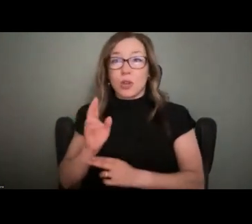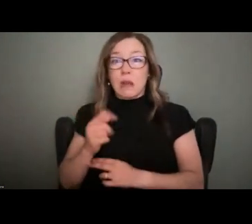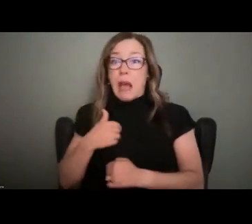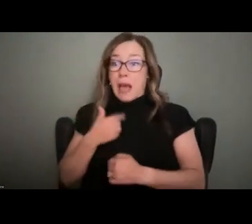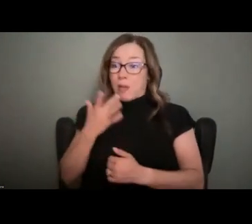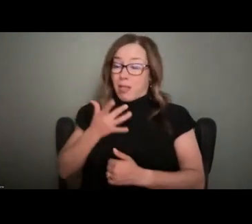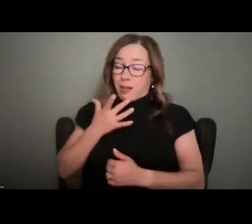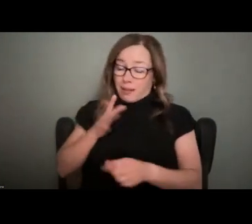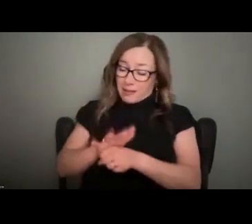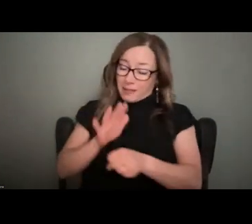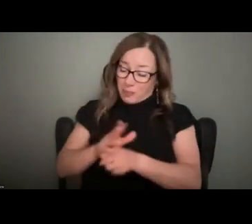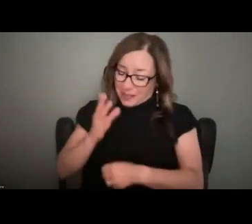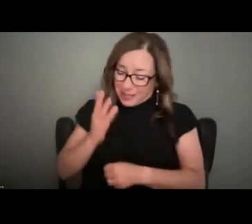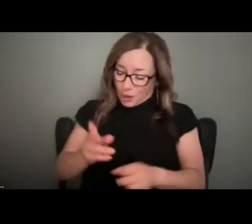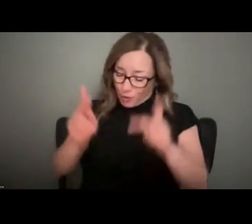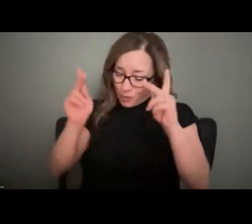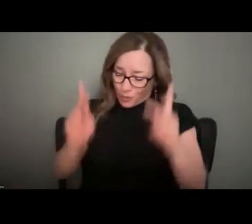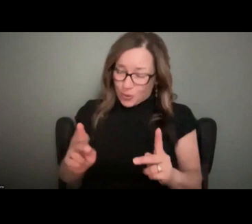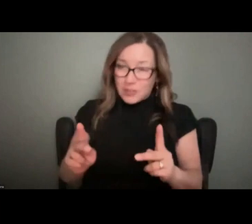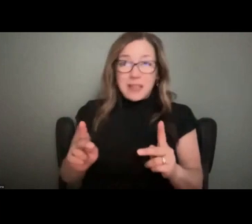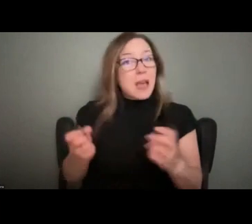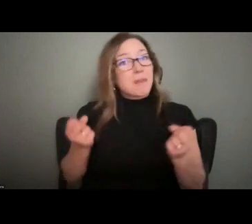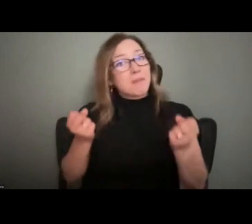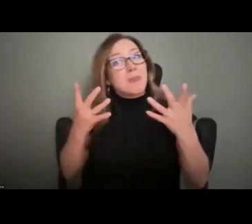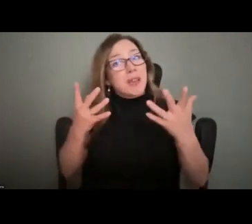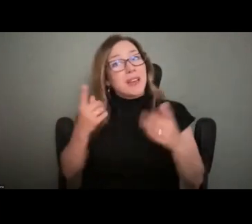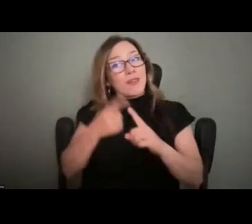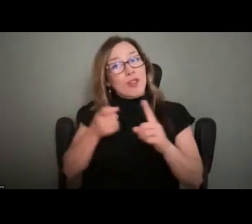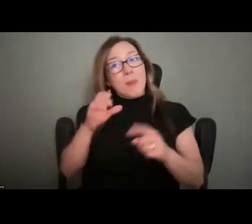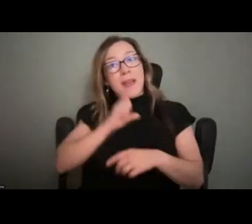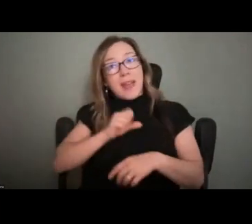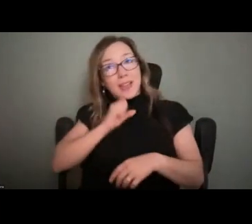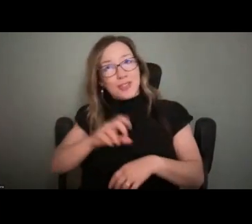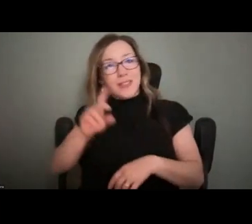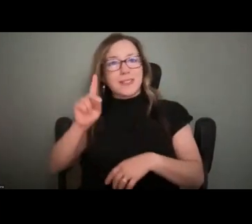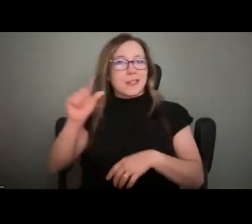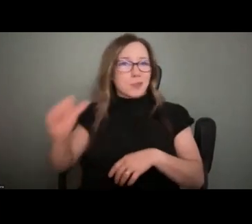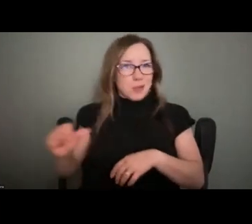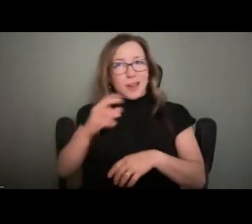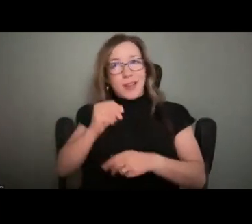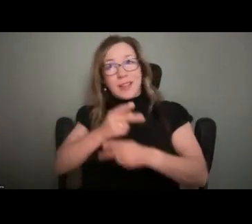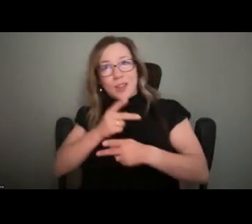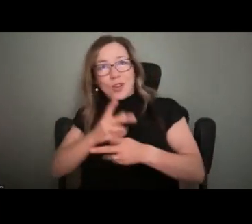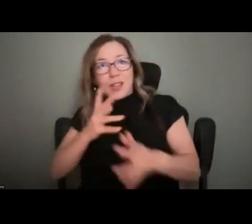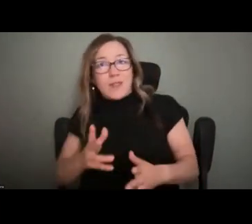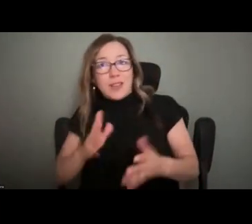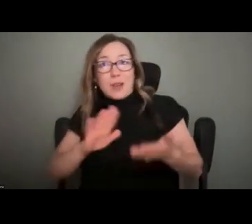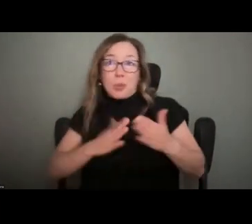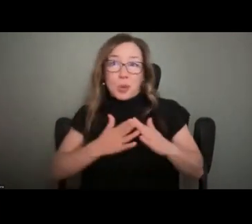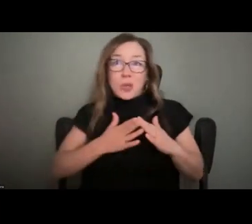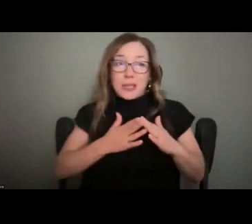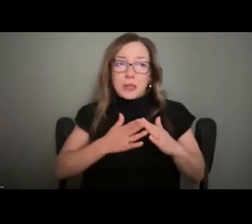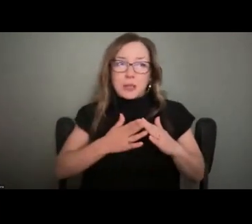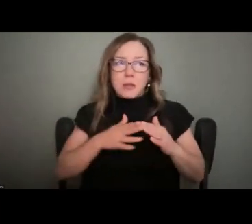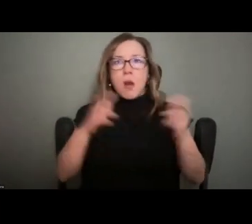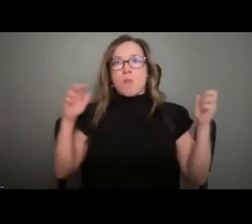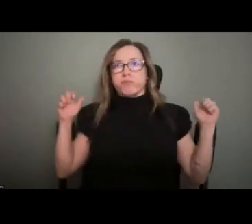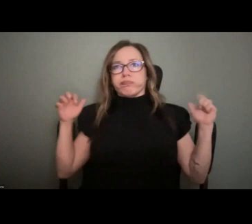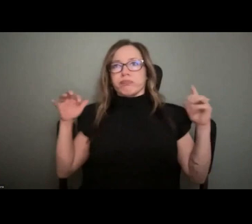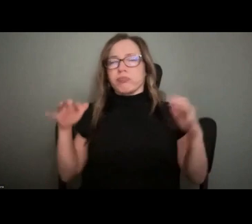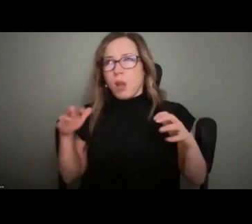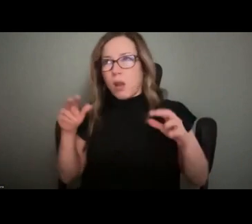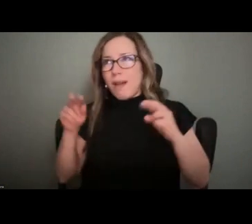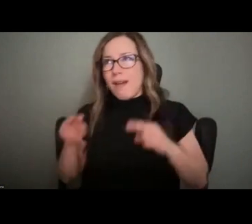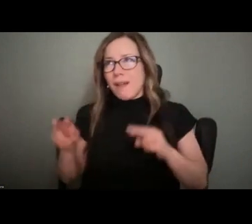person alongside many from the aging and disability and caregiving communities to see him sign an